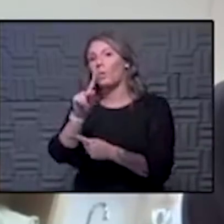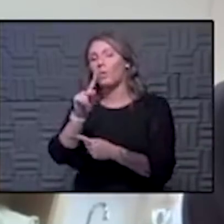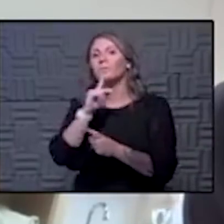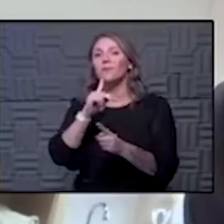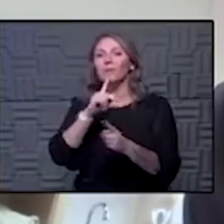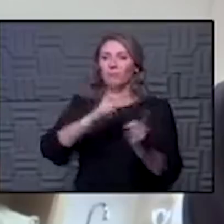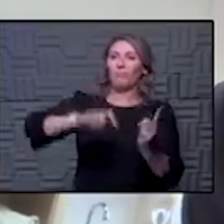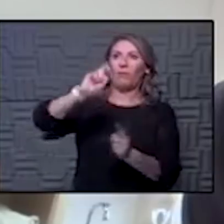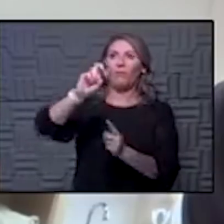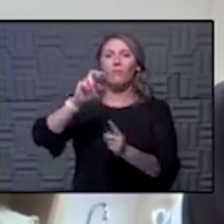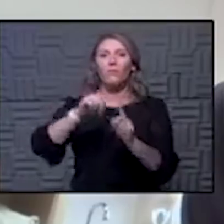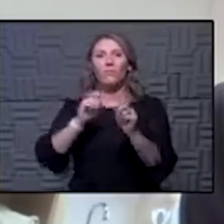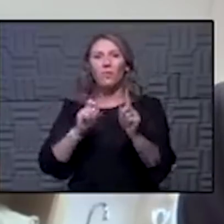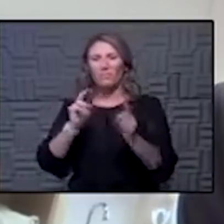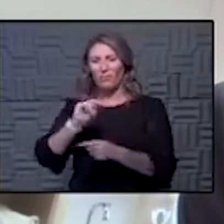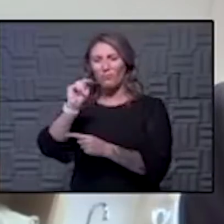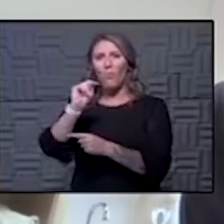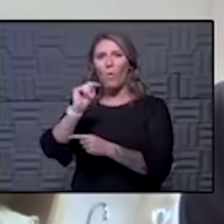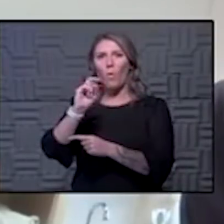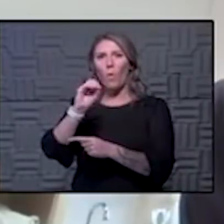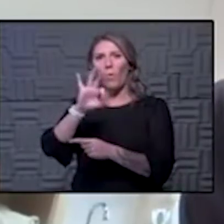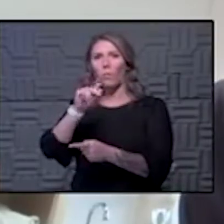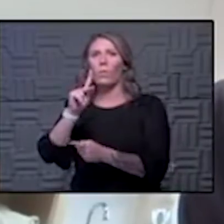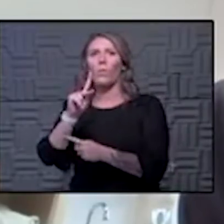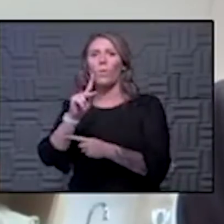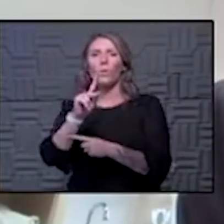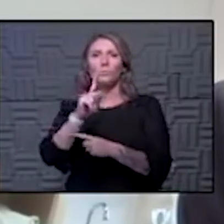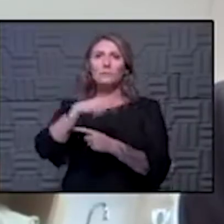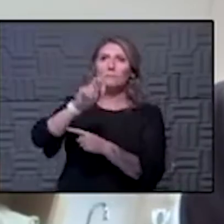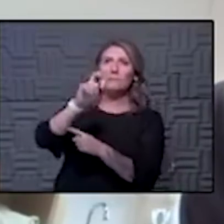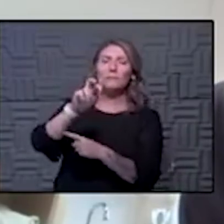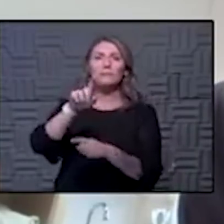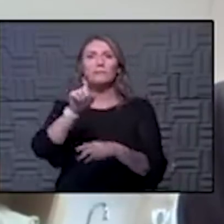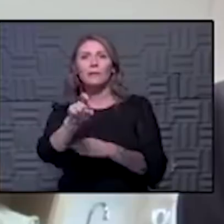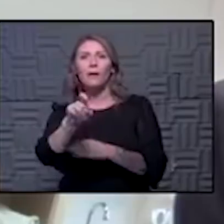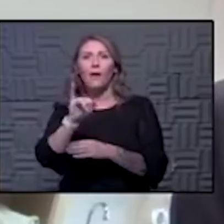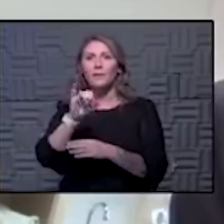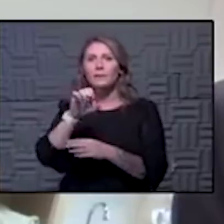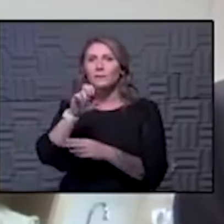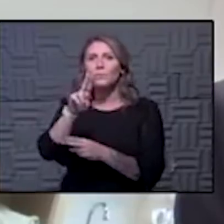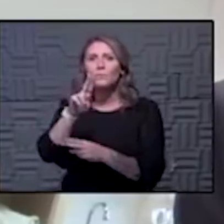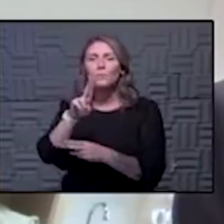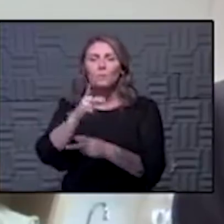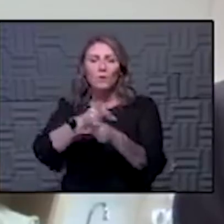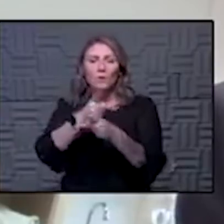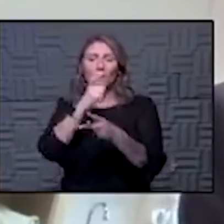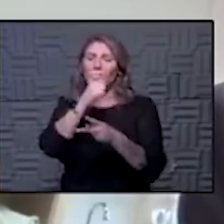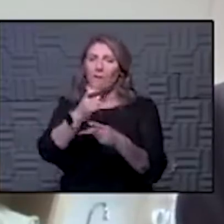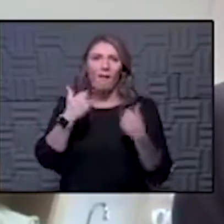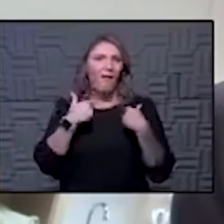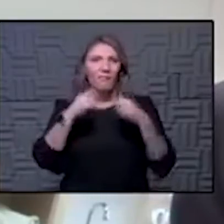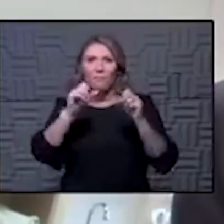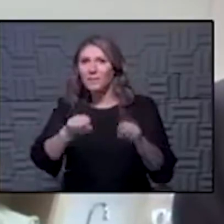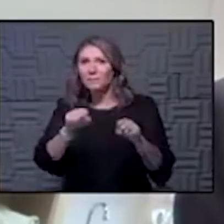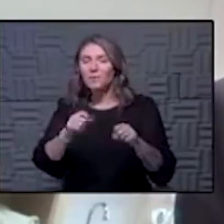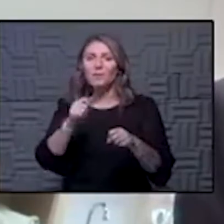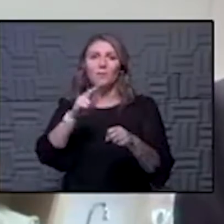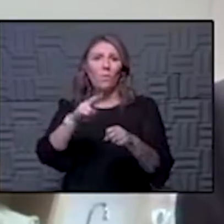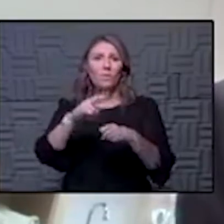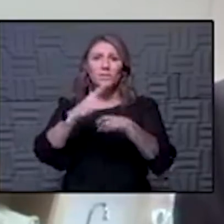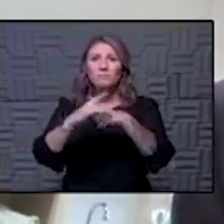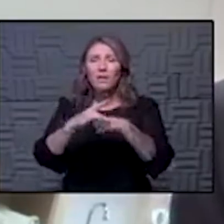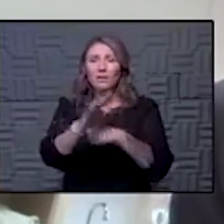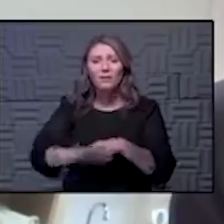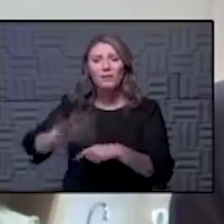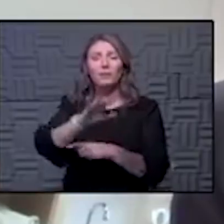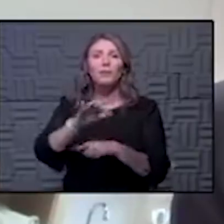few referrals from northern Oklahoma with people who needed ICU care and they did not have capabilities or room in Oklahoma. But